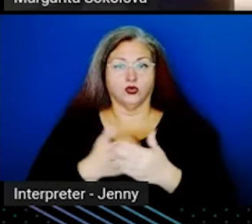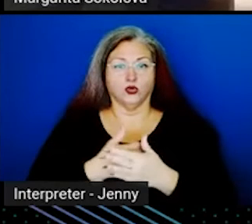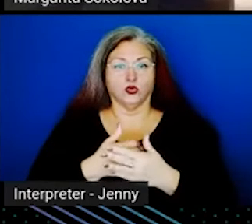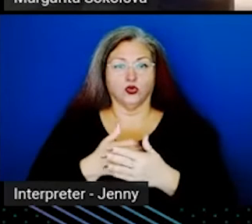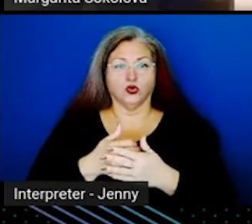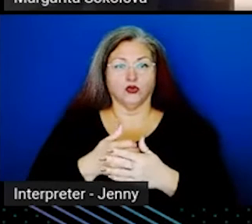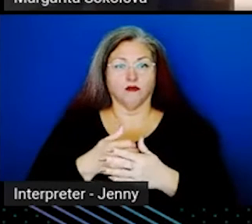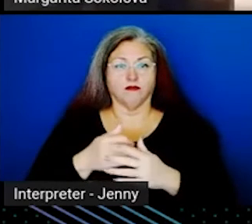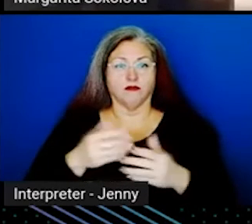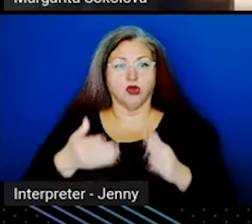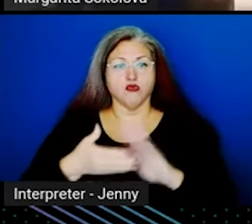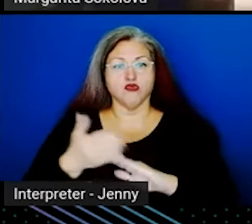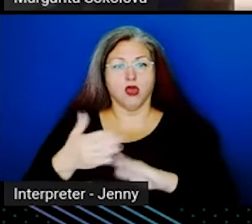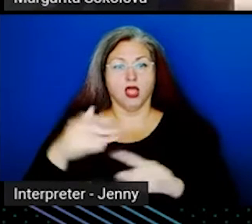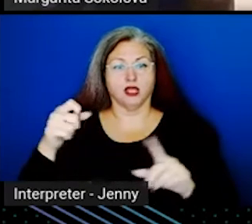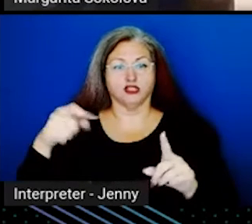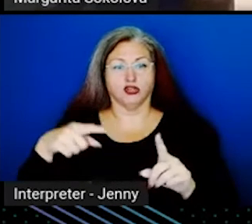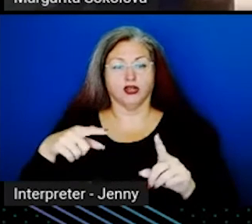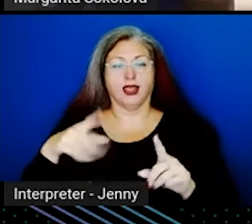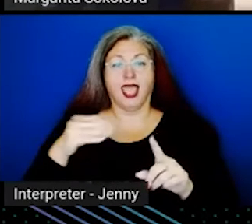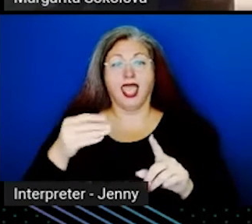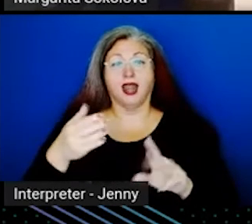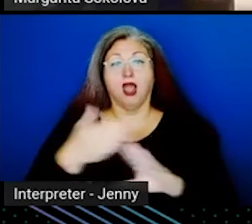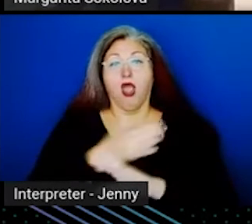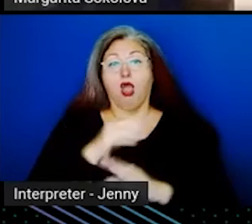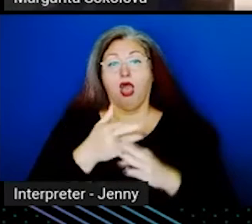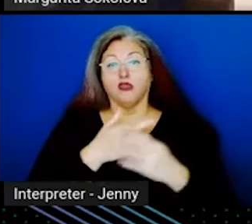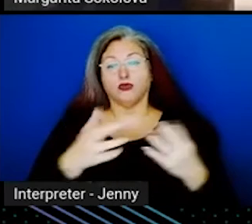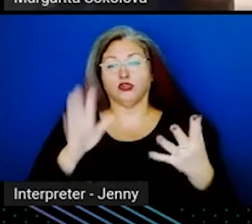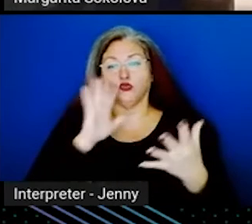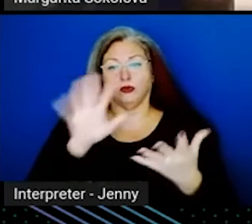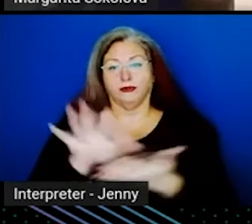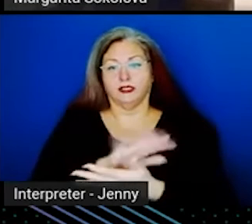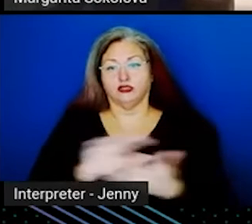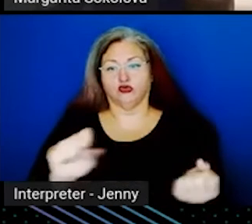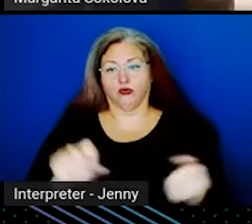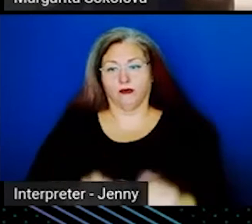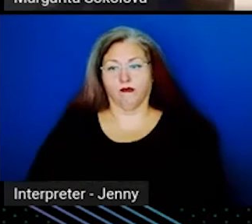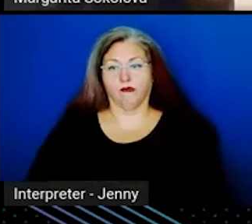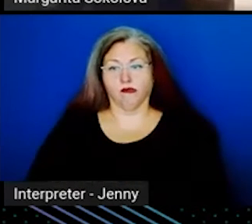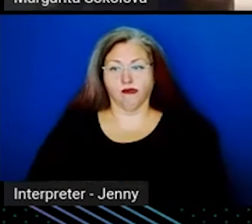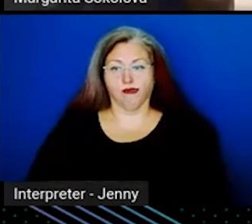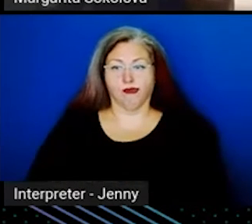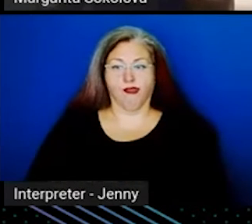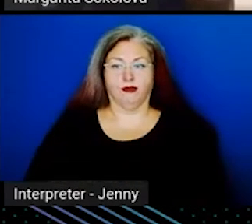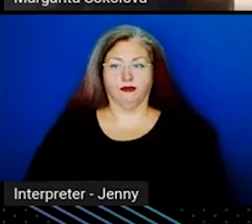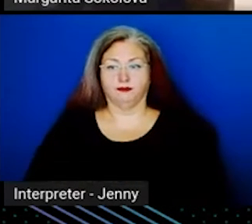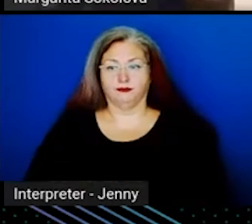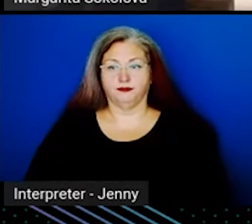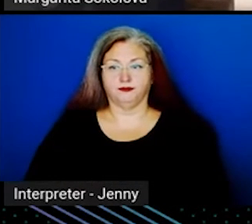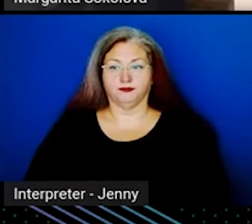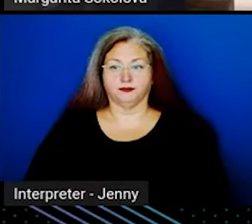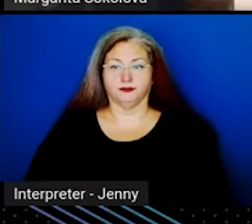that will destroy all the resources in this preview environment. We'll give this a second.